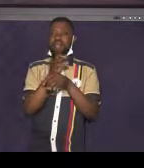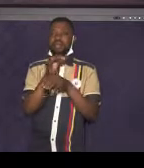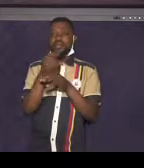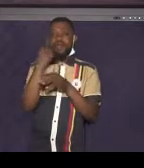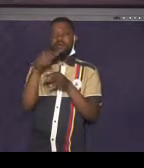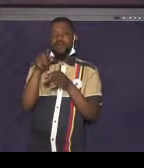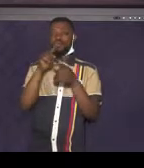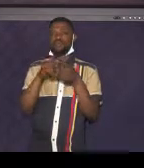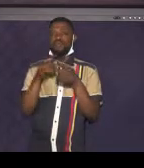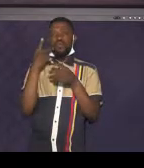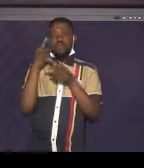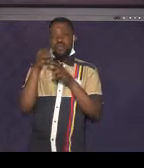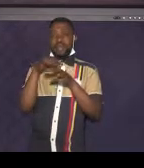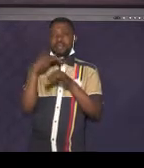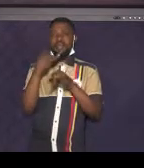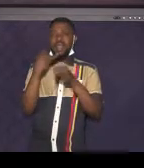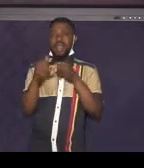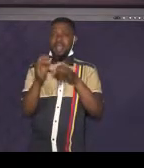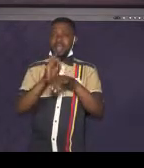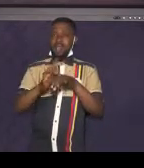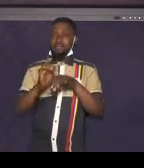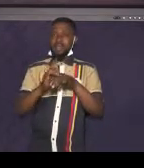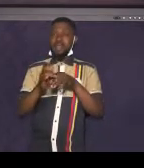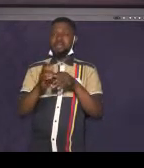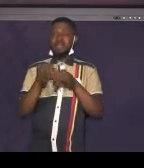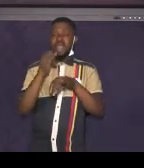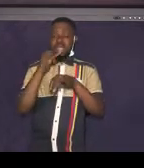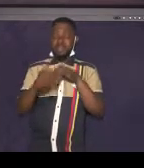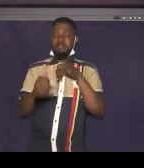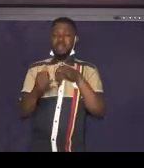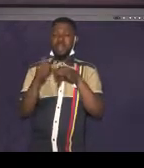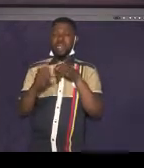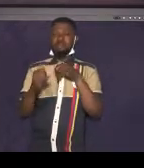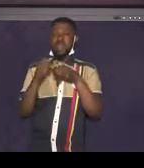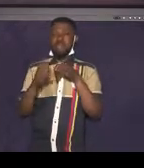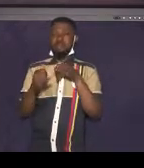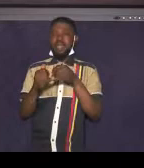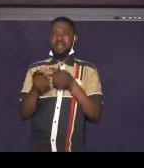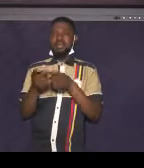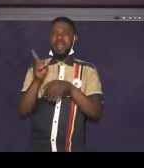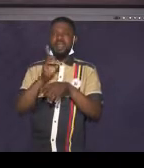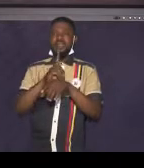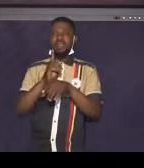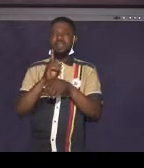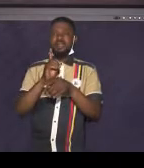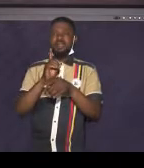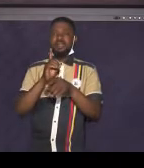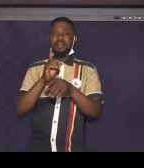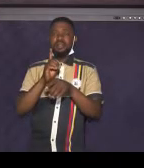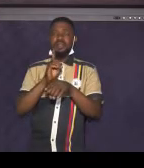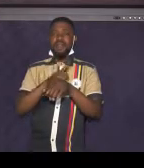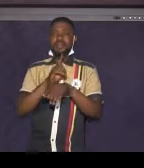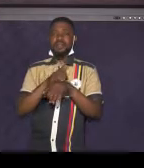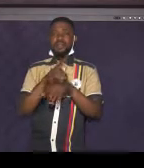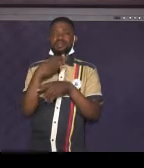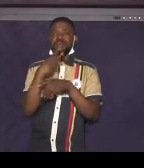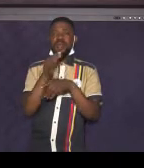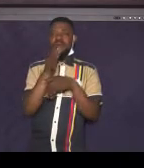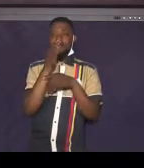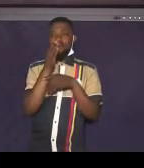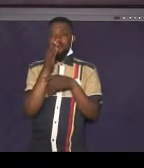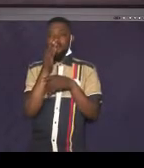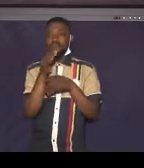at the expiry date of any food you want to eat so that you won't consume expired